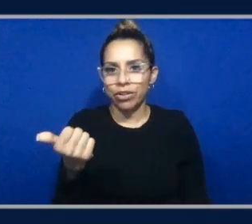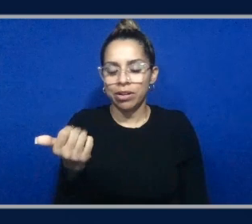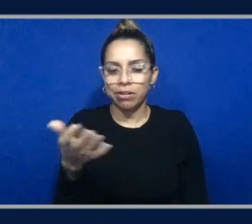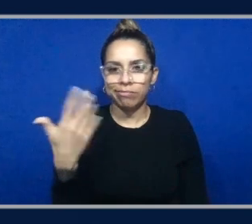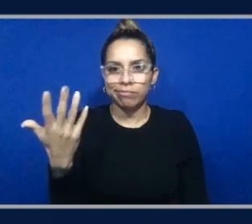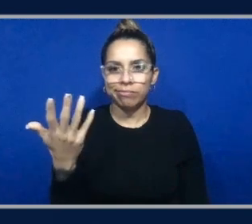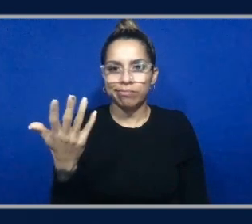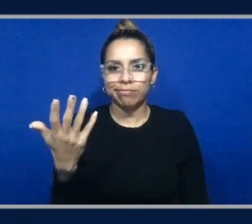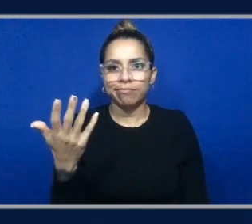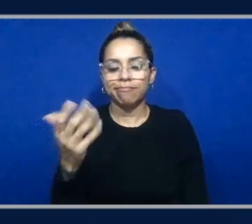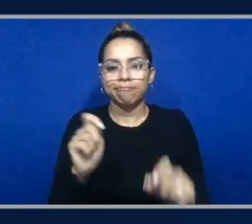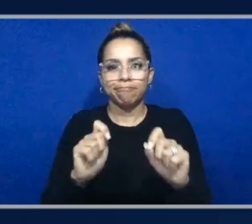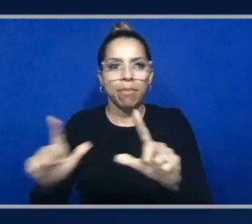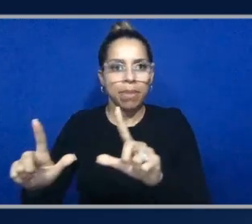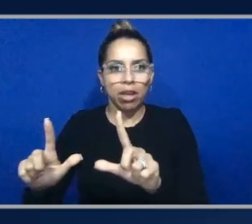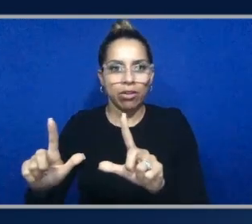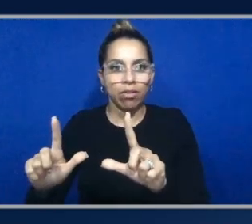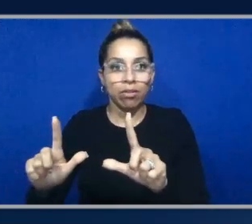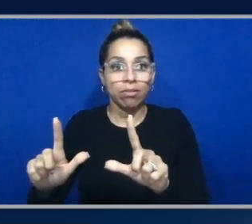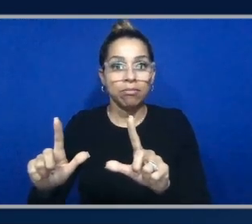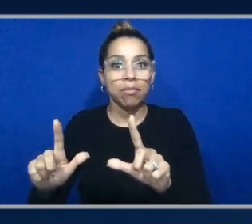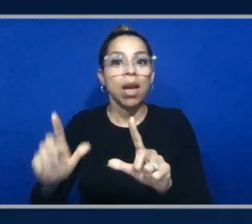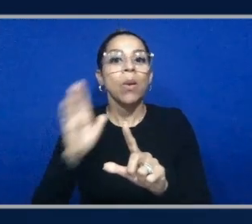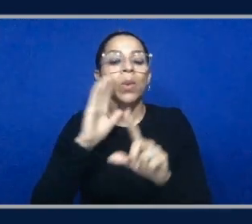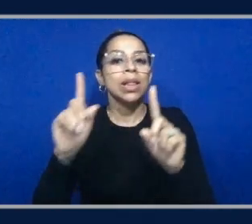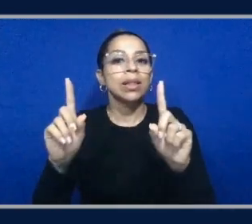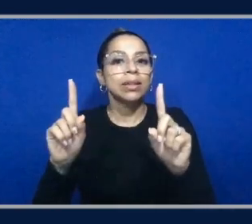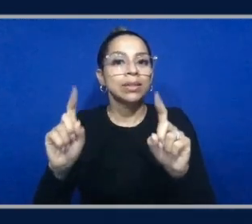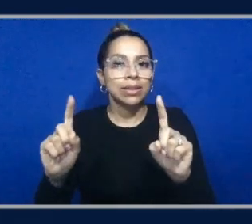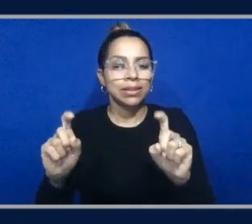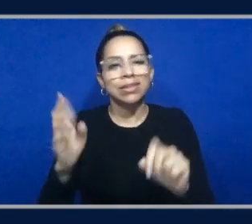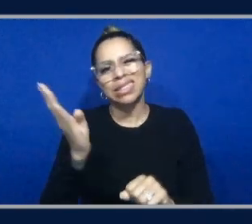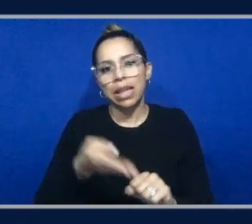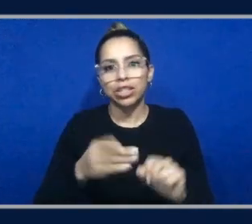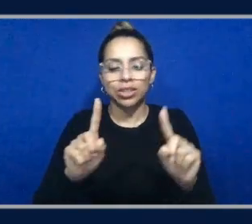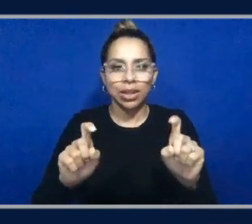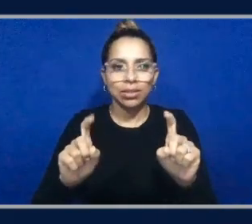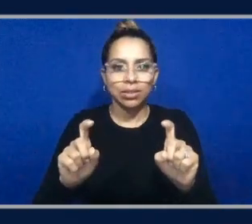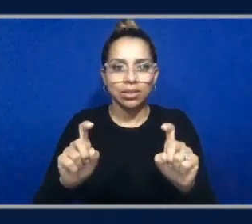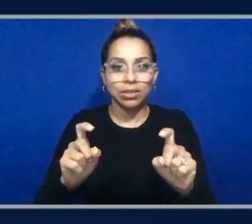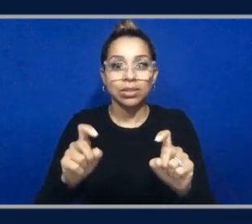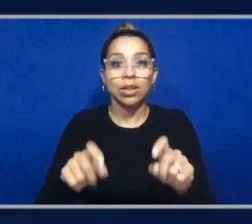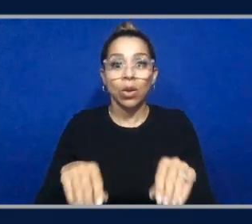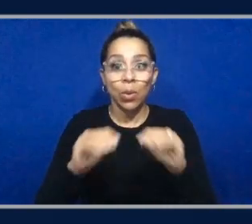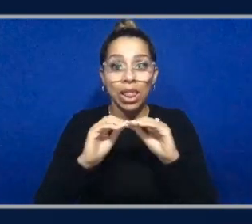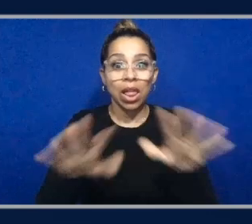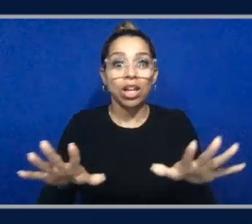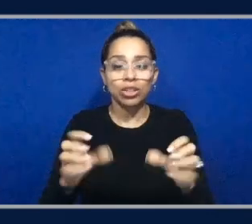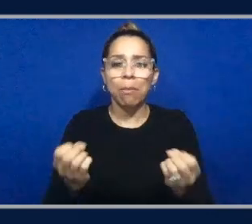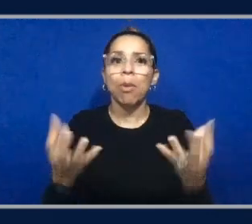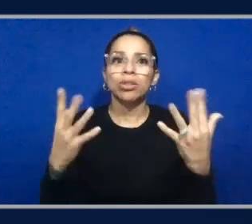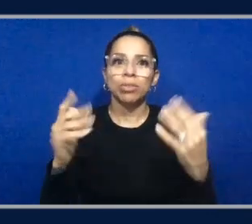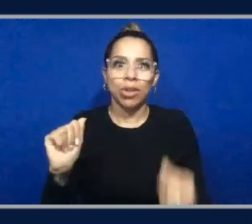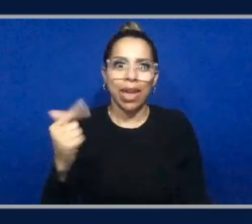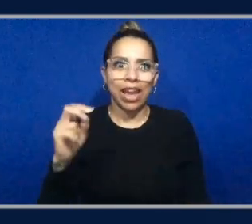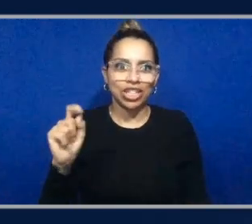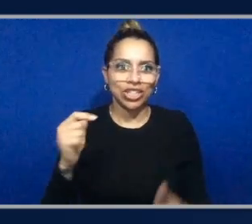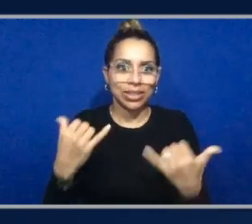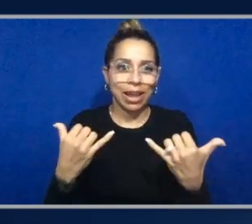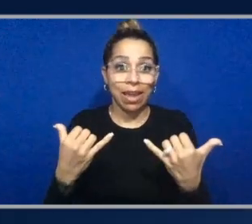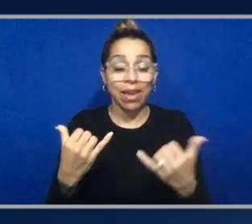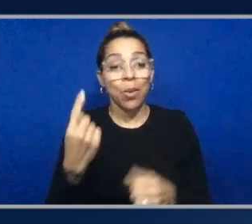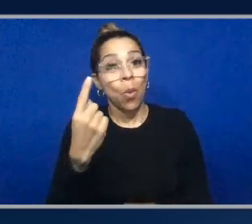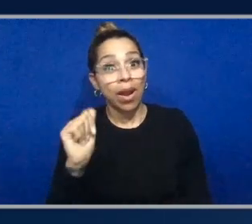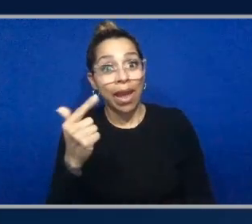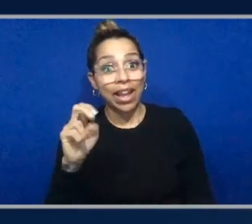panel, and I'm actually going to do test. So we launched multiple agents today. Another one is for writing tests. If I